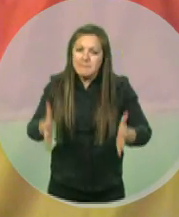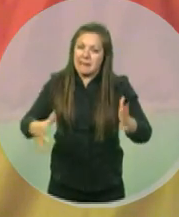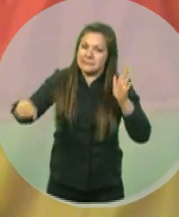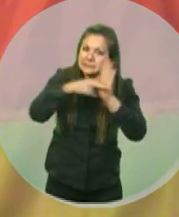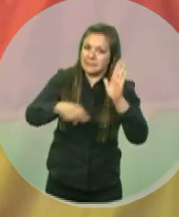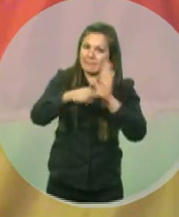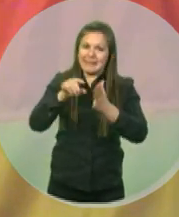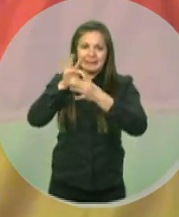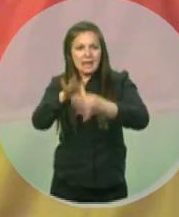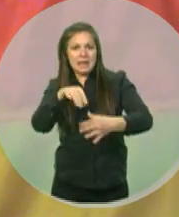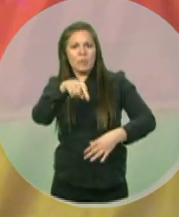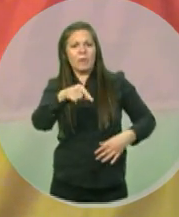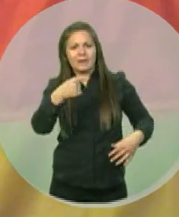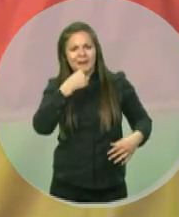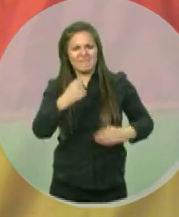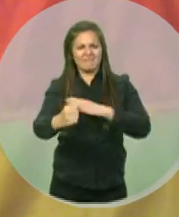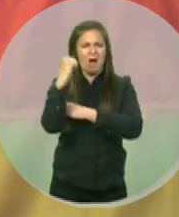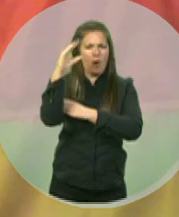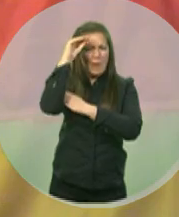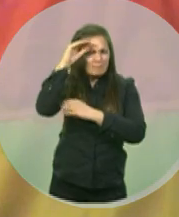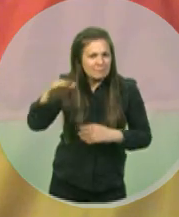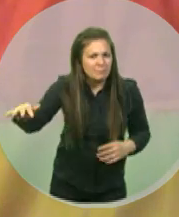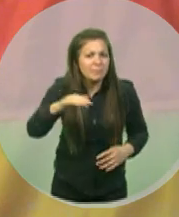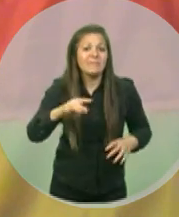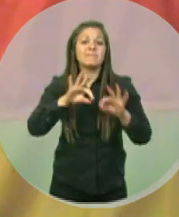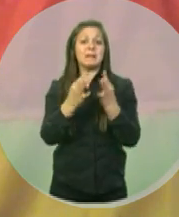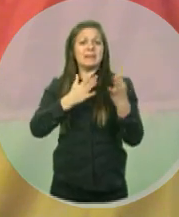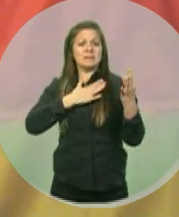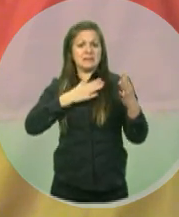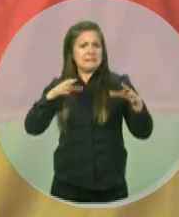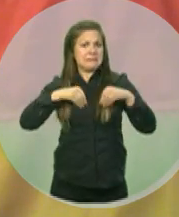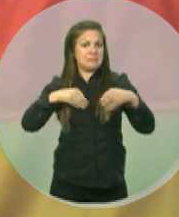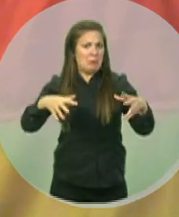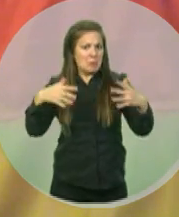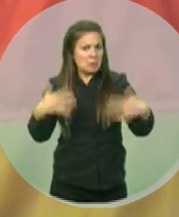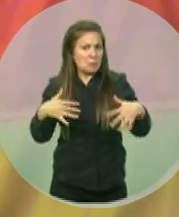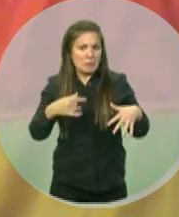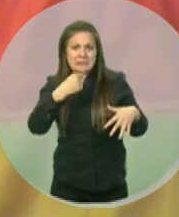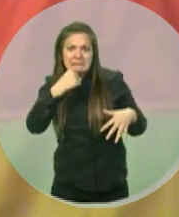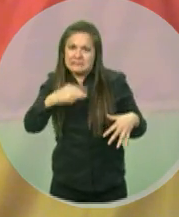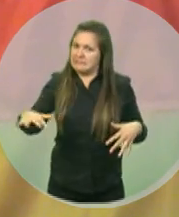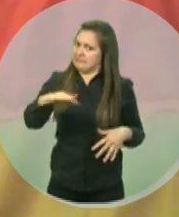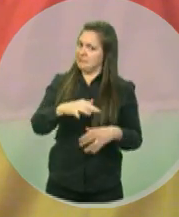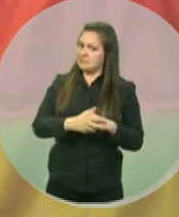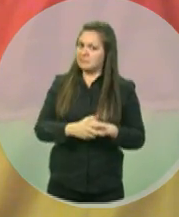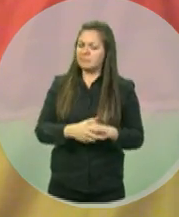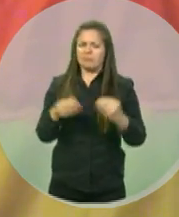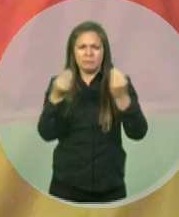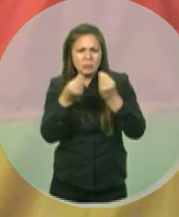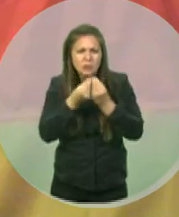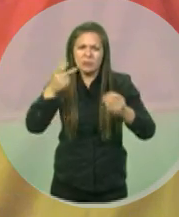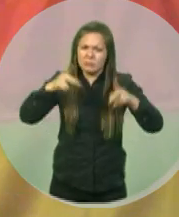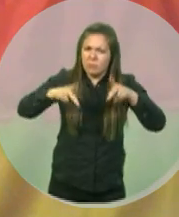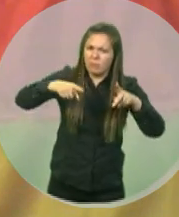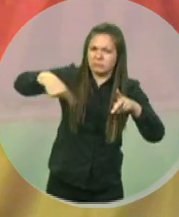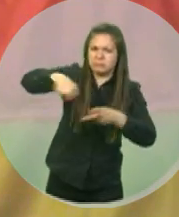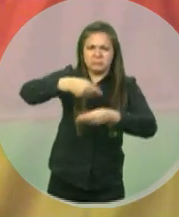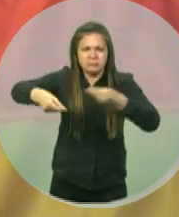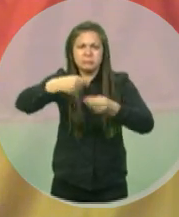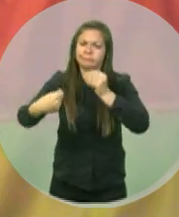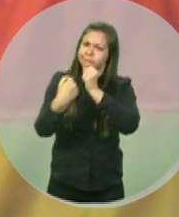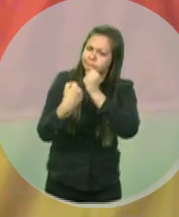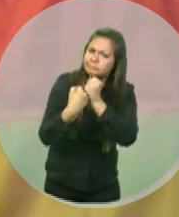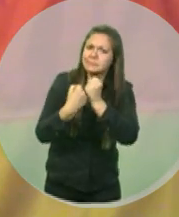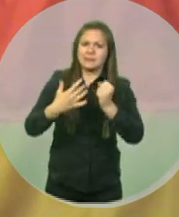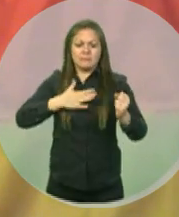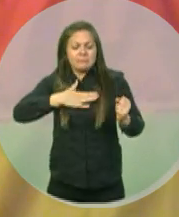about gays. It was mostly referred to men by the redneck men in my family. There are a